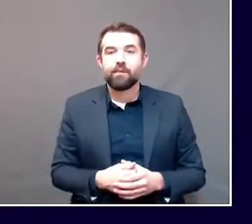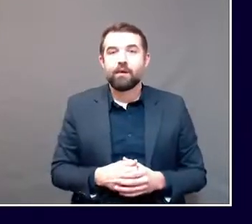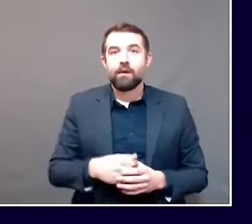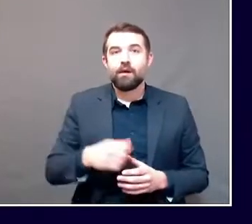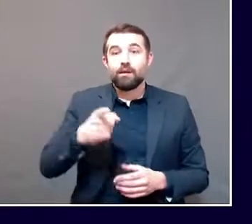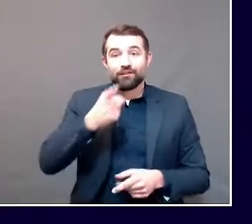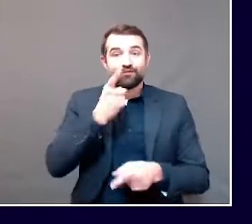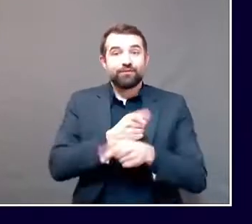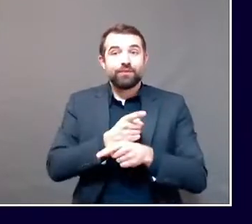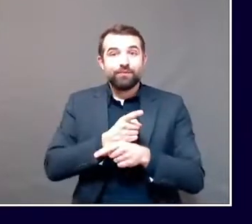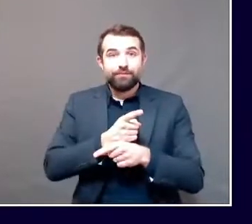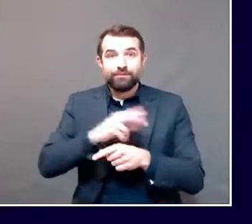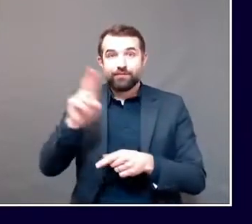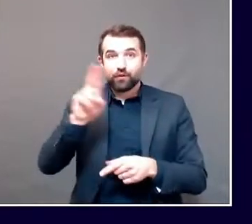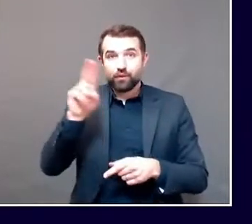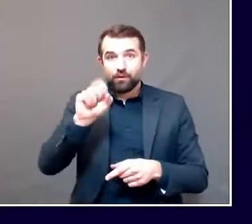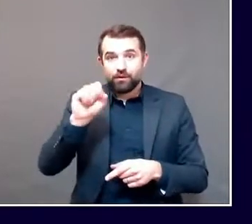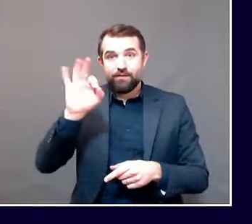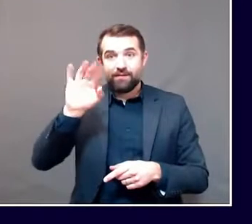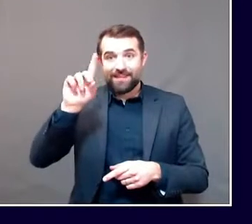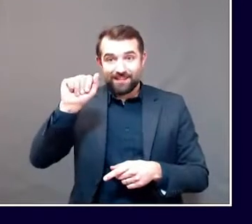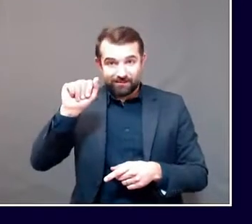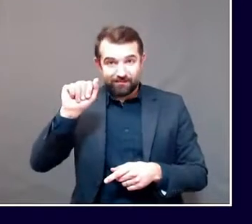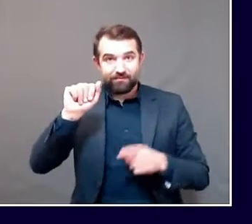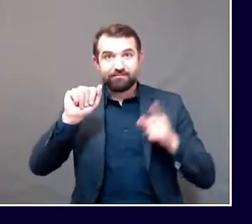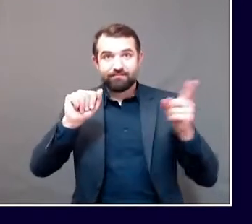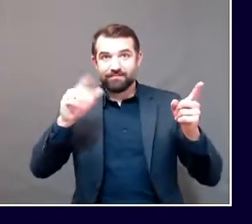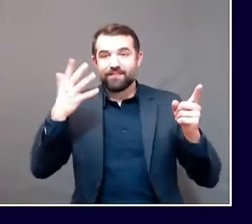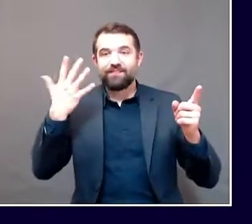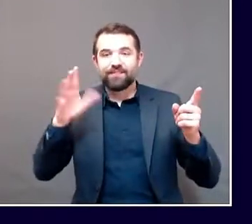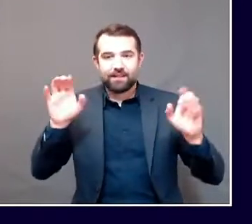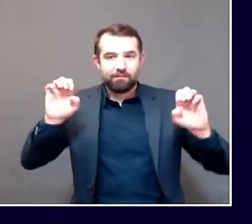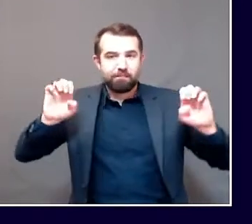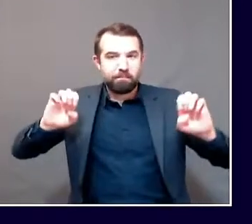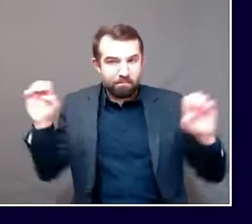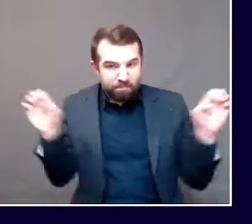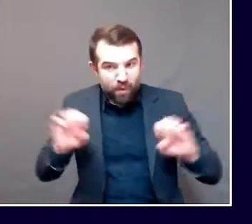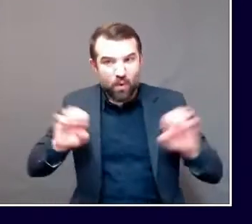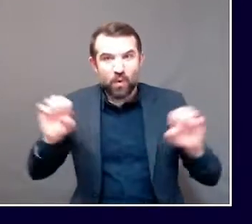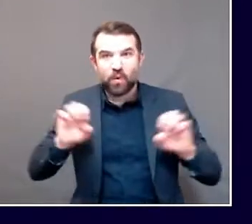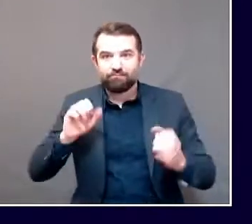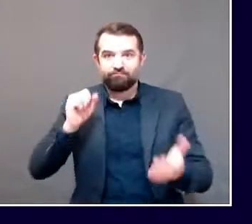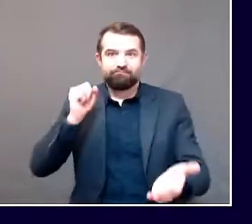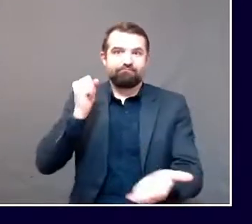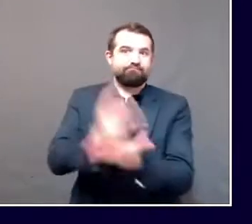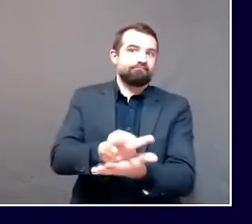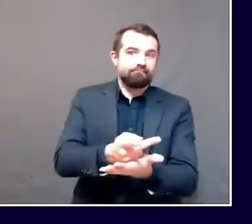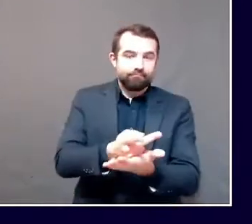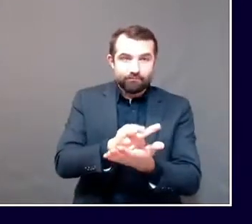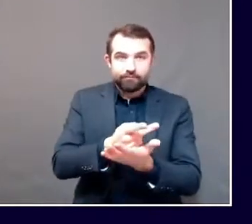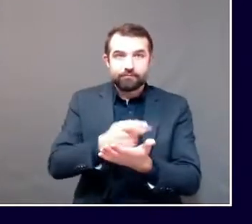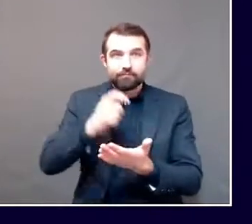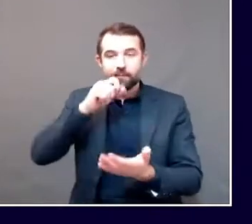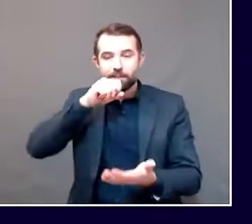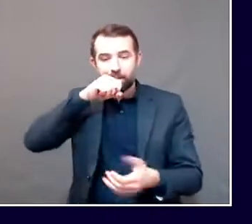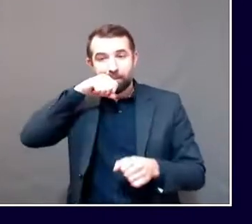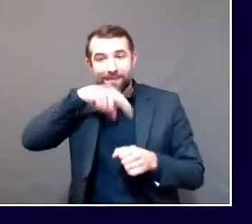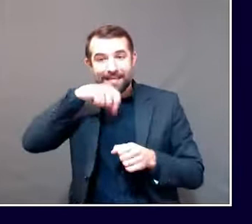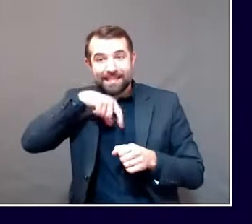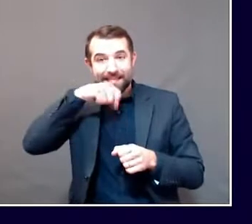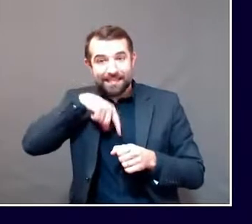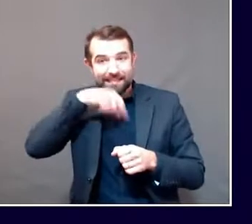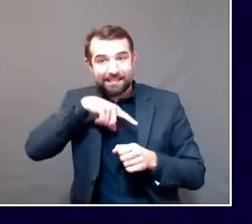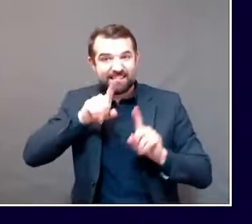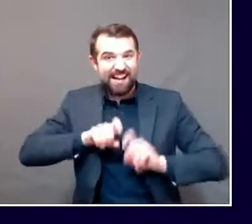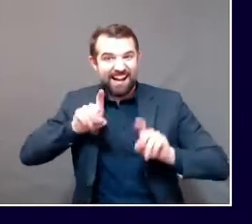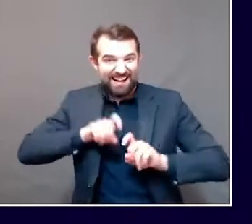emergency authorization for a saliva-based test that is available through at least one channel, Amazon. The test runs, if I